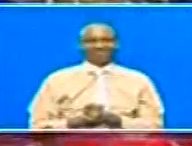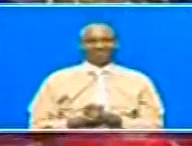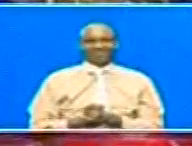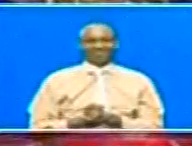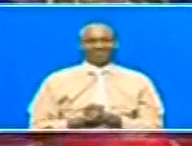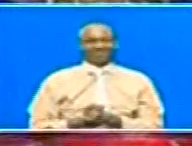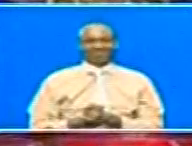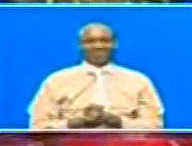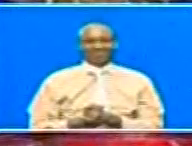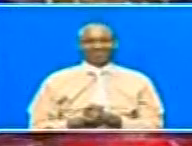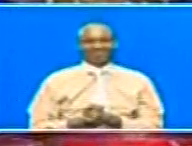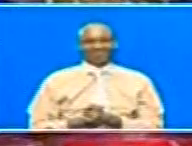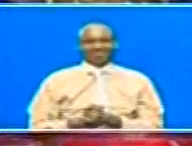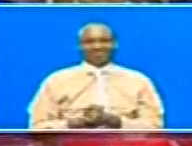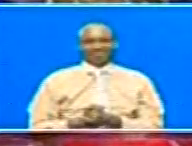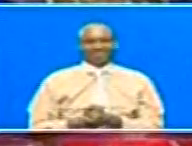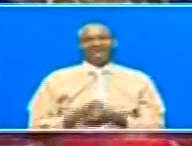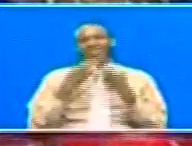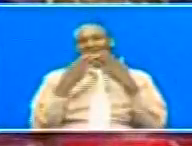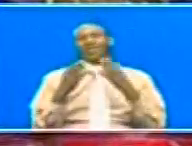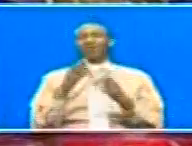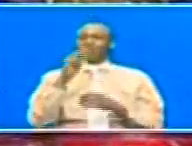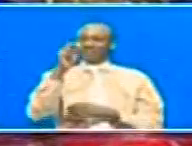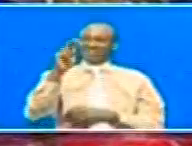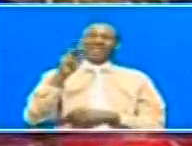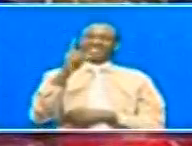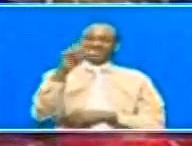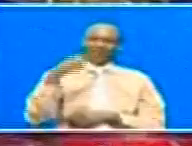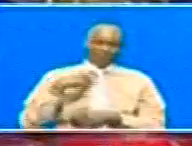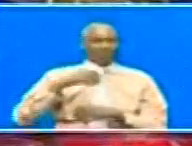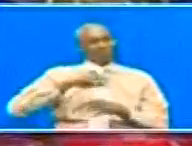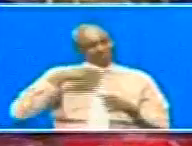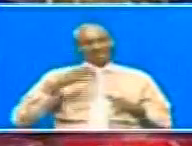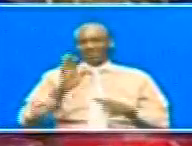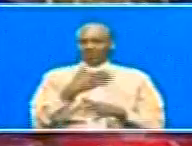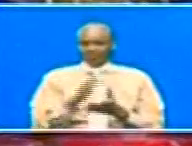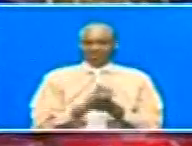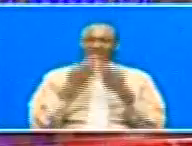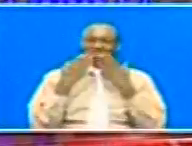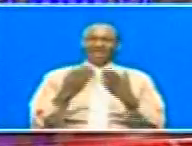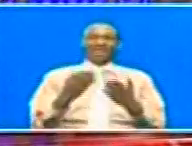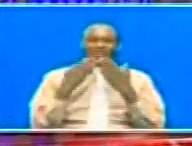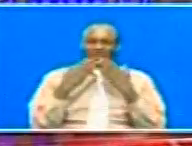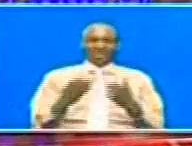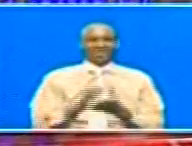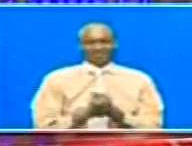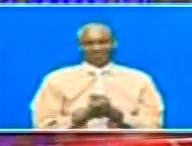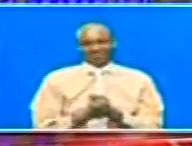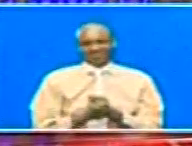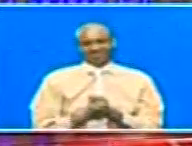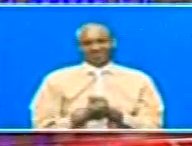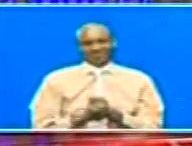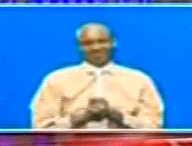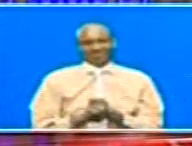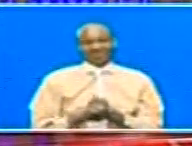Smoking. Yes. Thank you, Mr. DJ, for playing my song. Oh. Thank you, thank you.